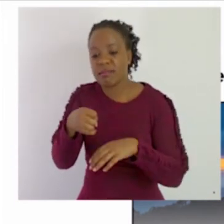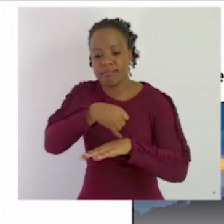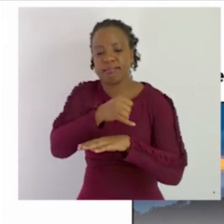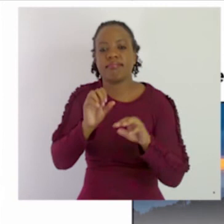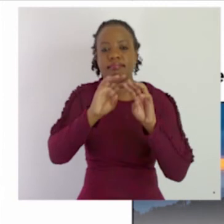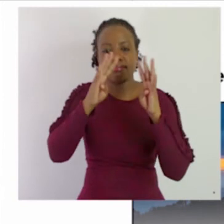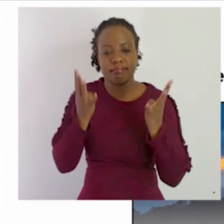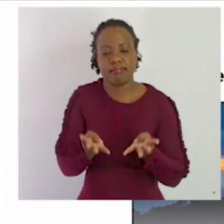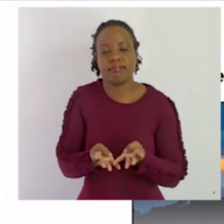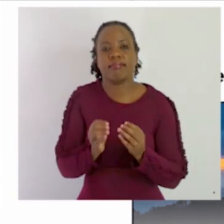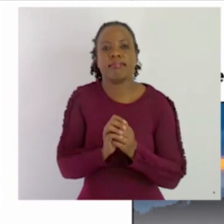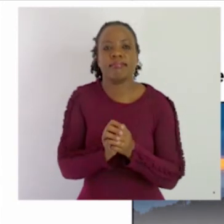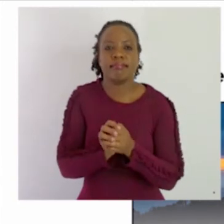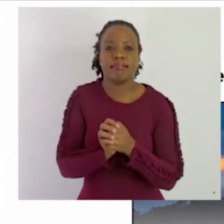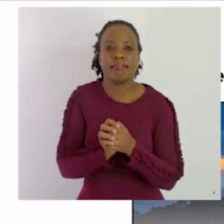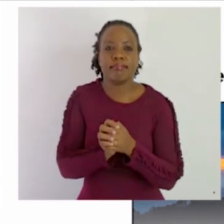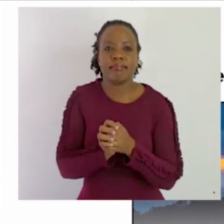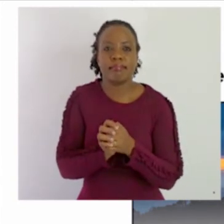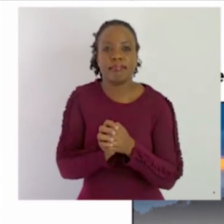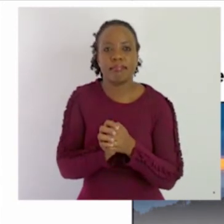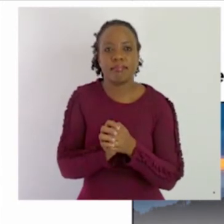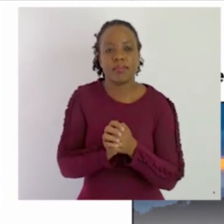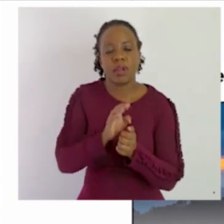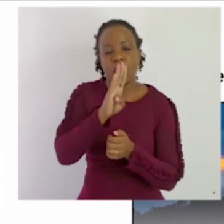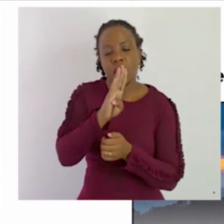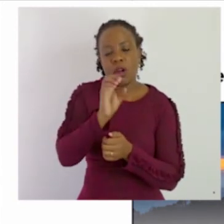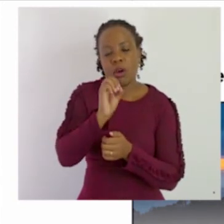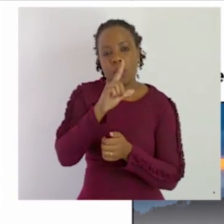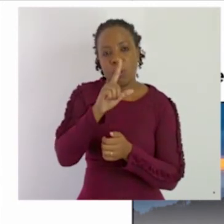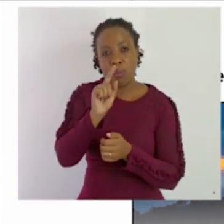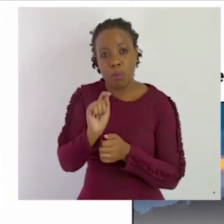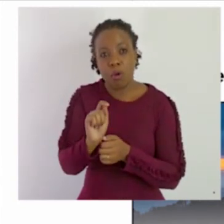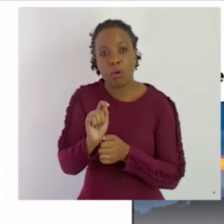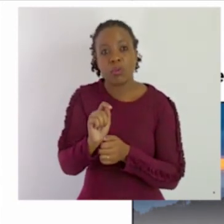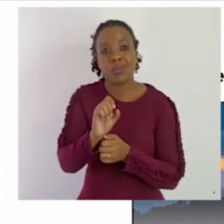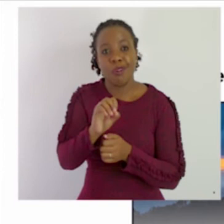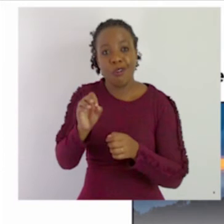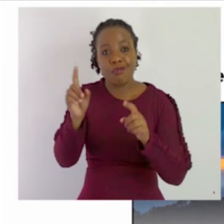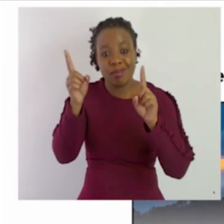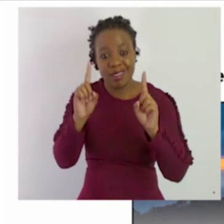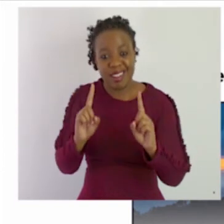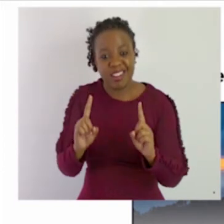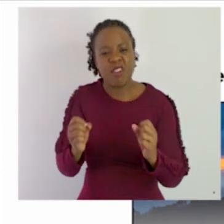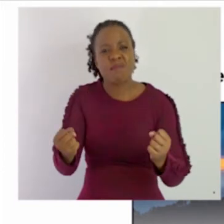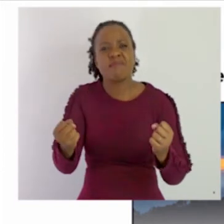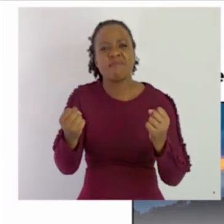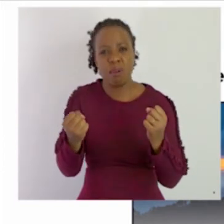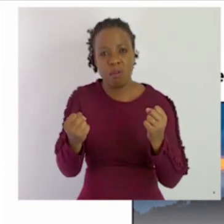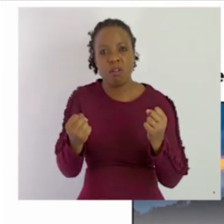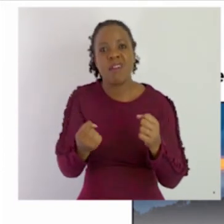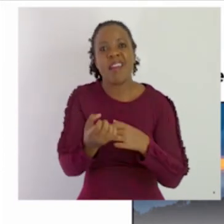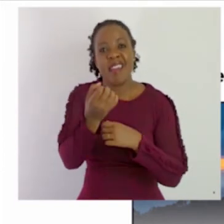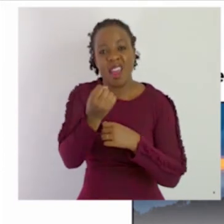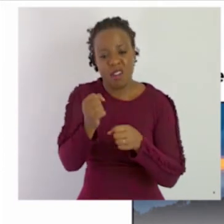of the world. A bolt of lightning is powerful. It can contain